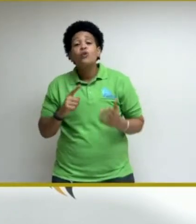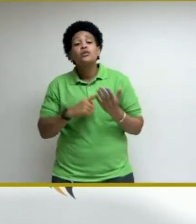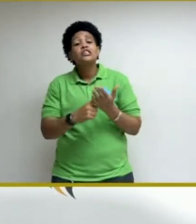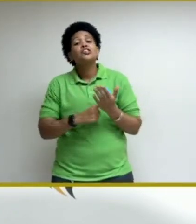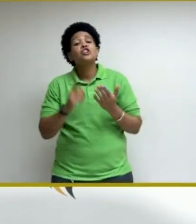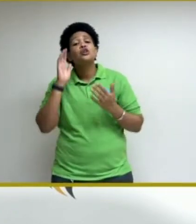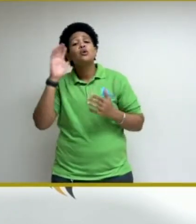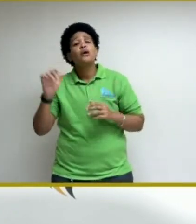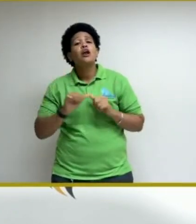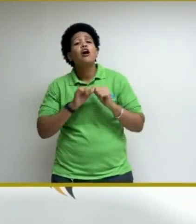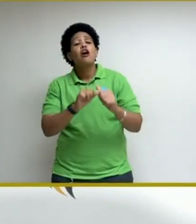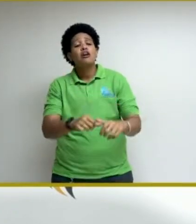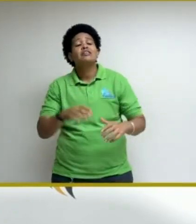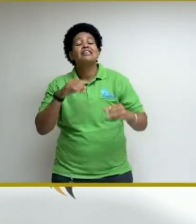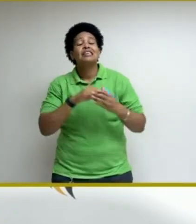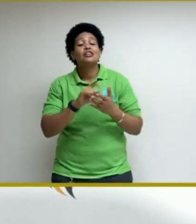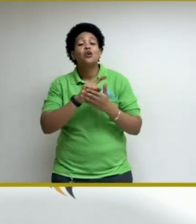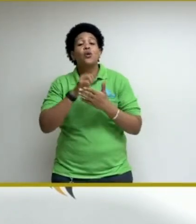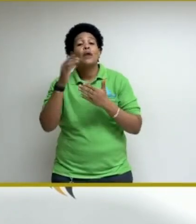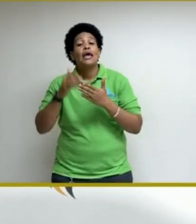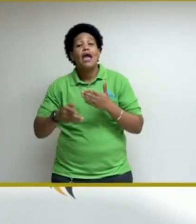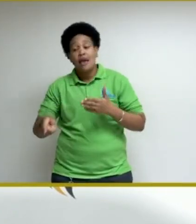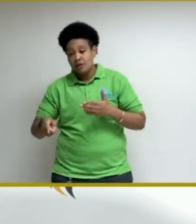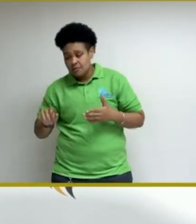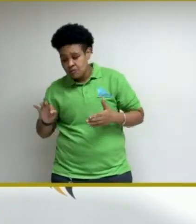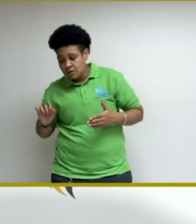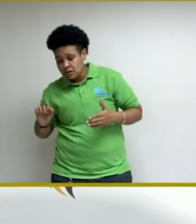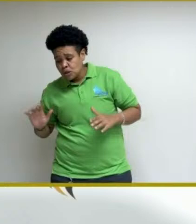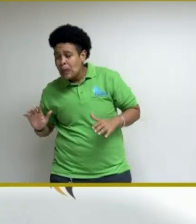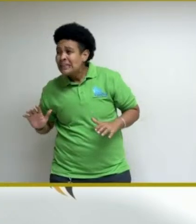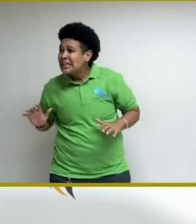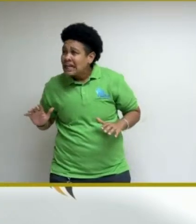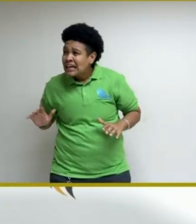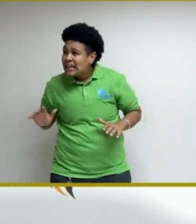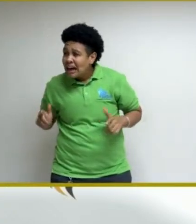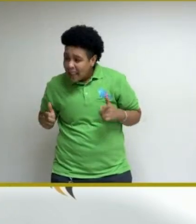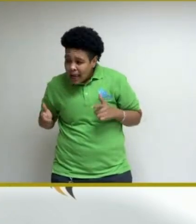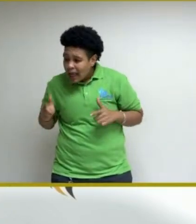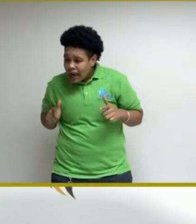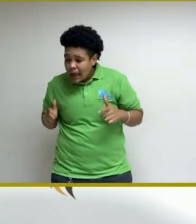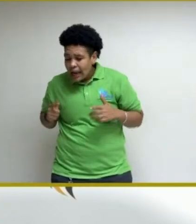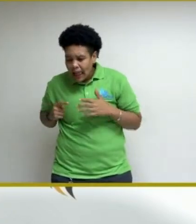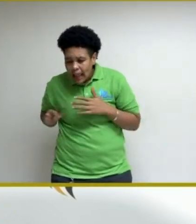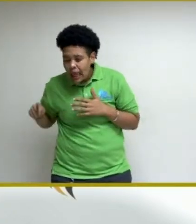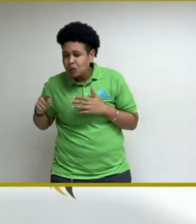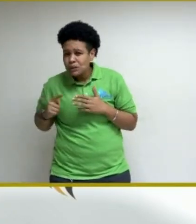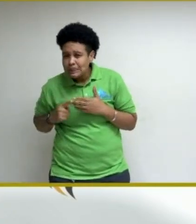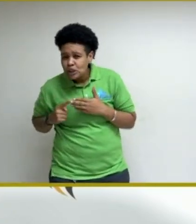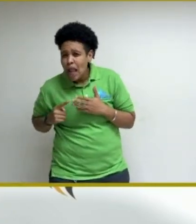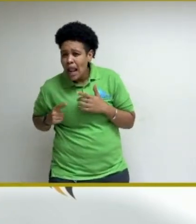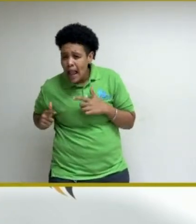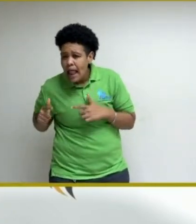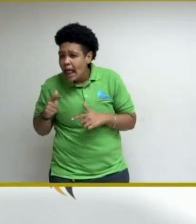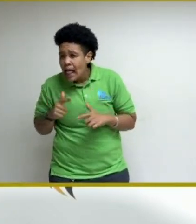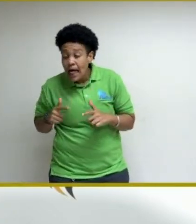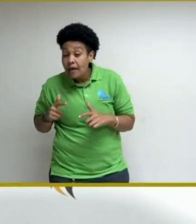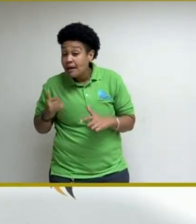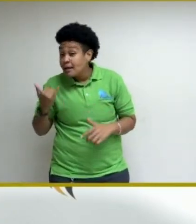will continue into the weekend and from there into the next week. And if there are